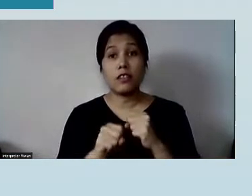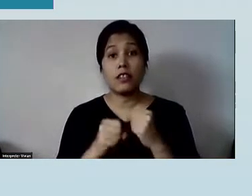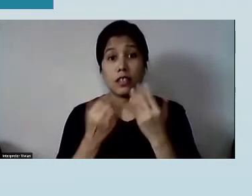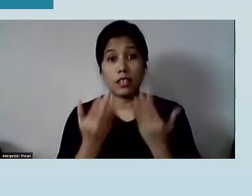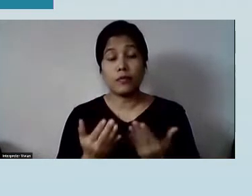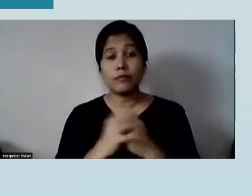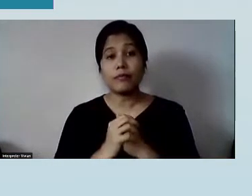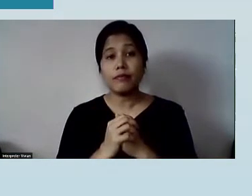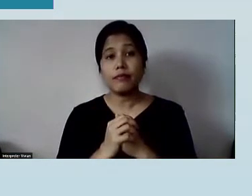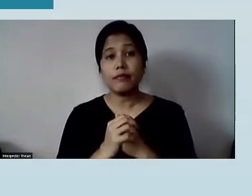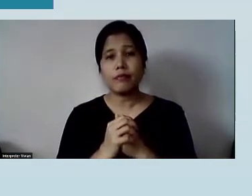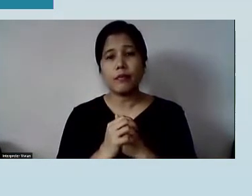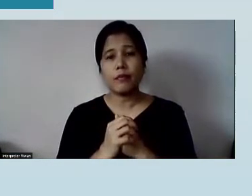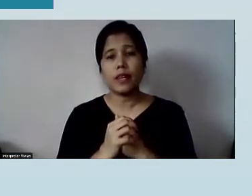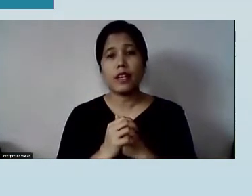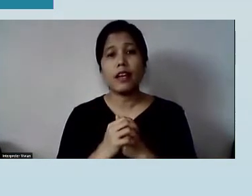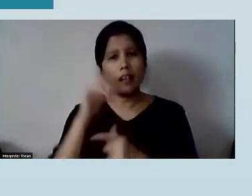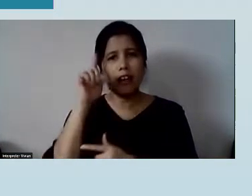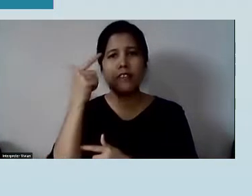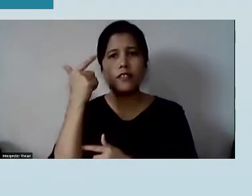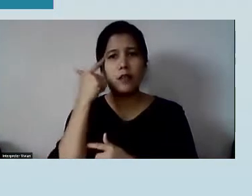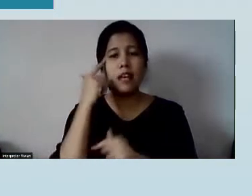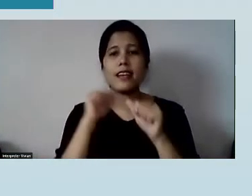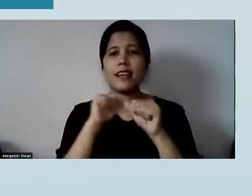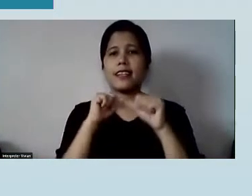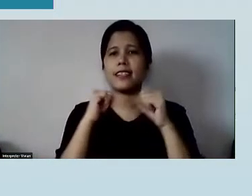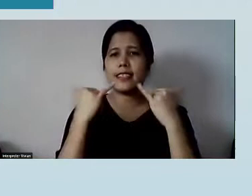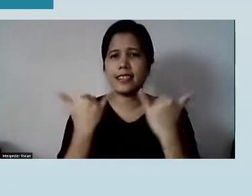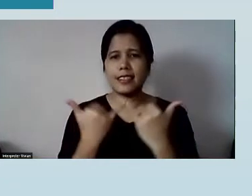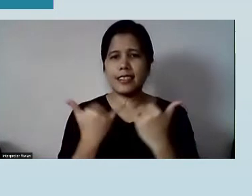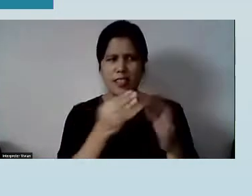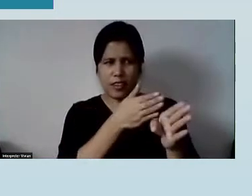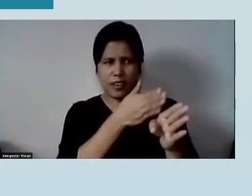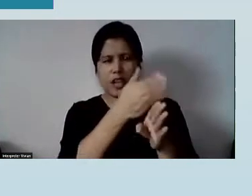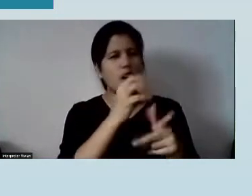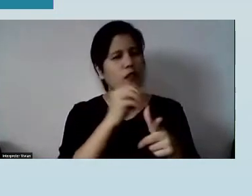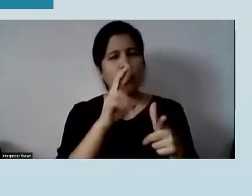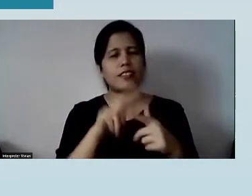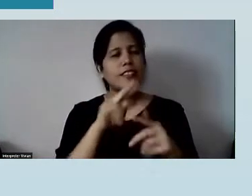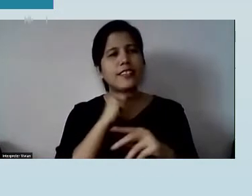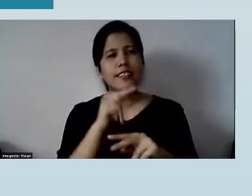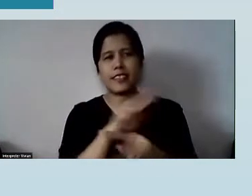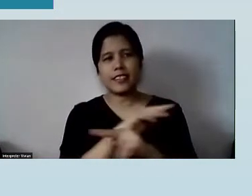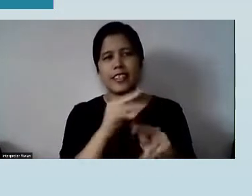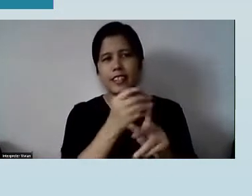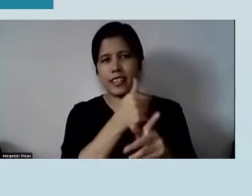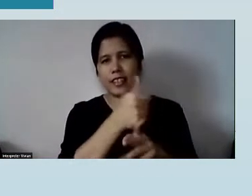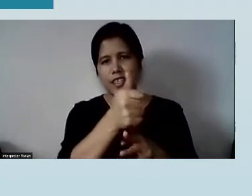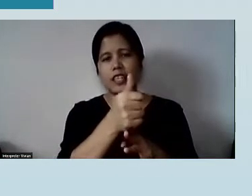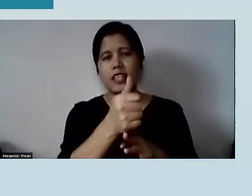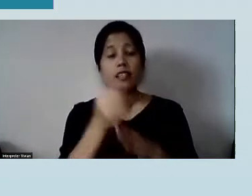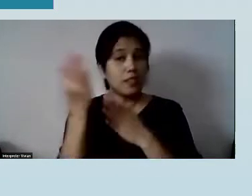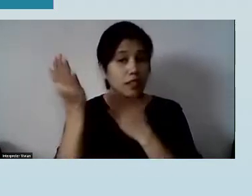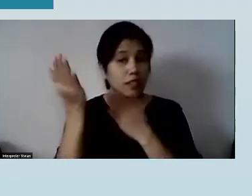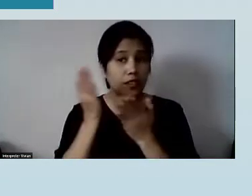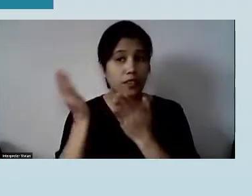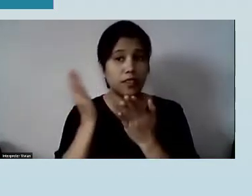mga government agencies directly or indirectly in the service, no?